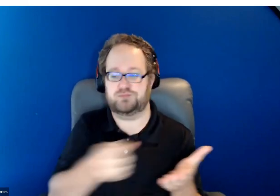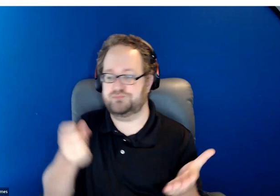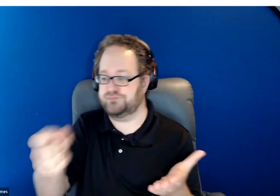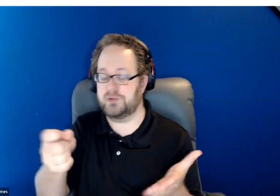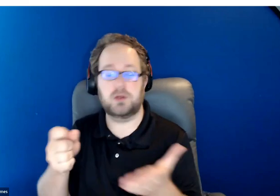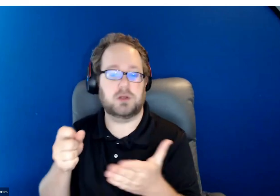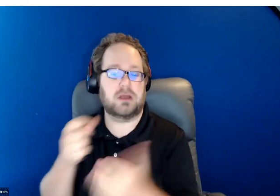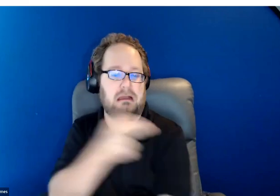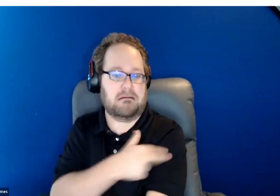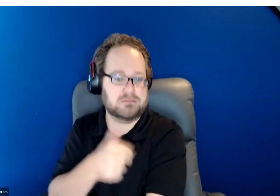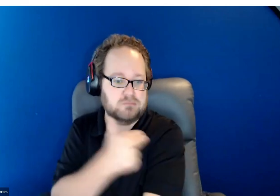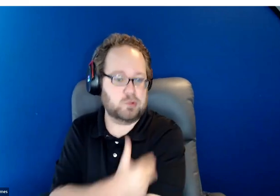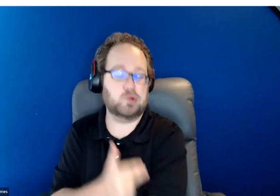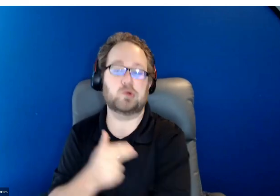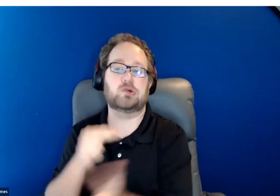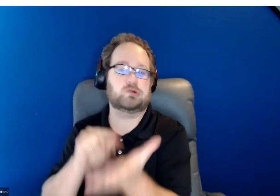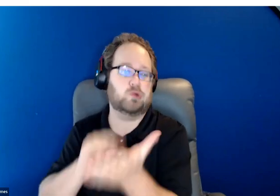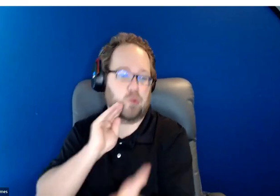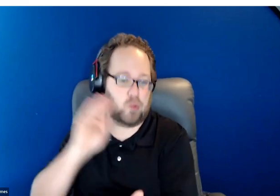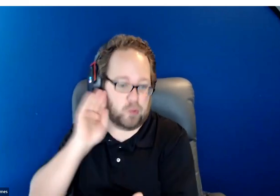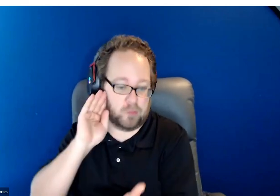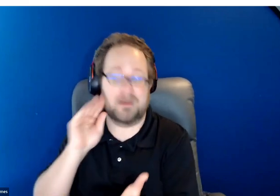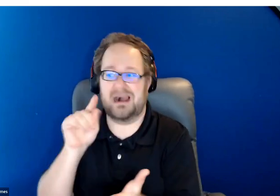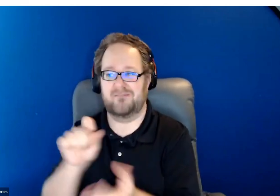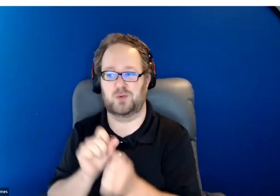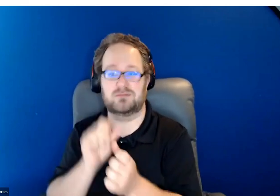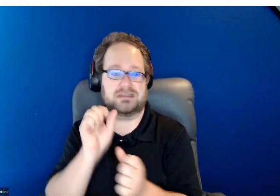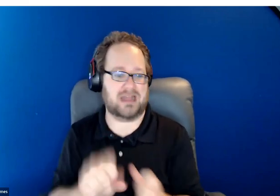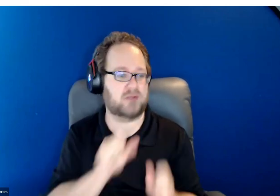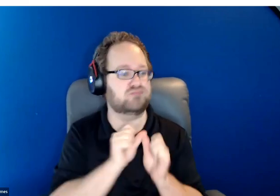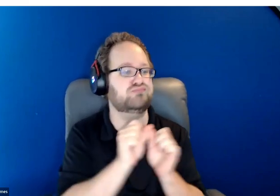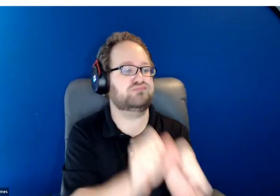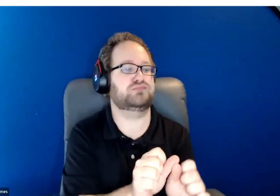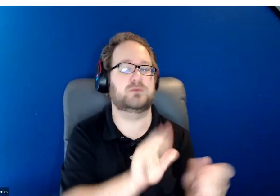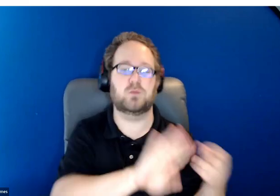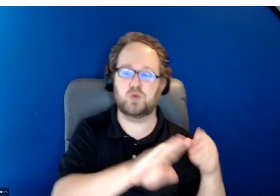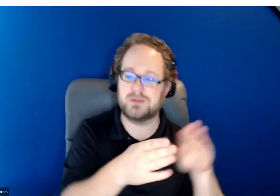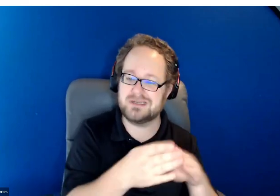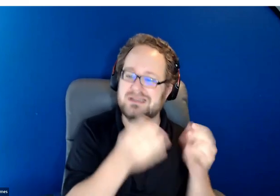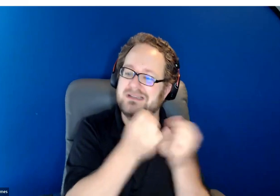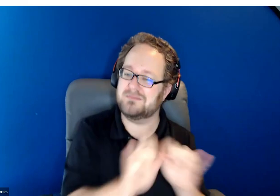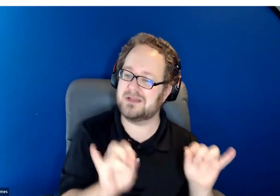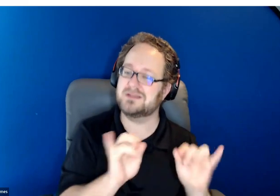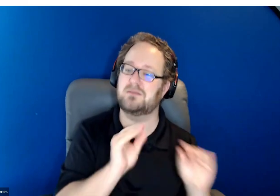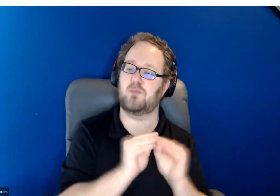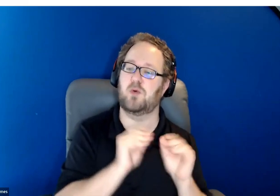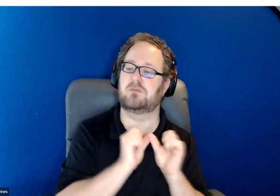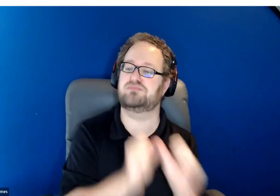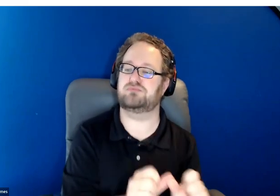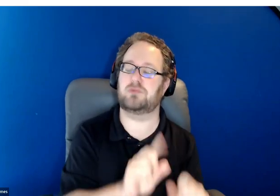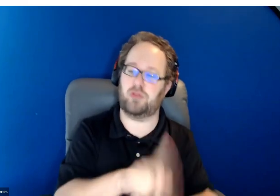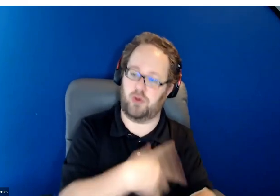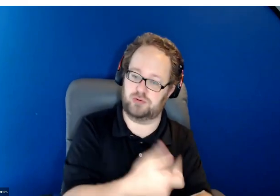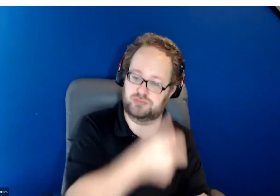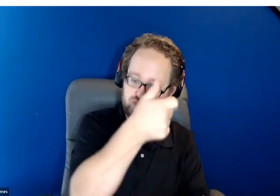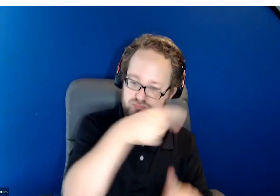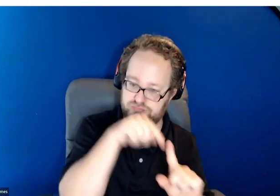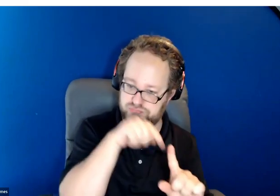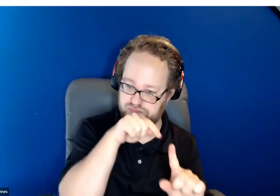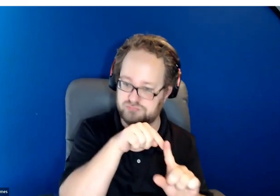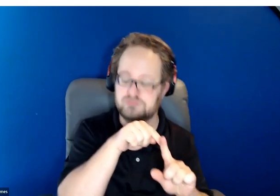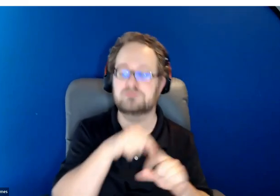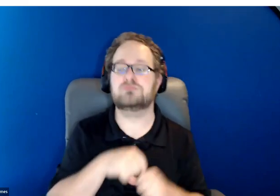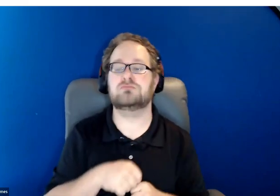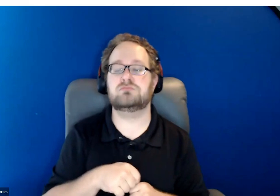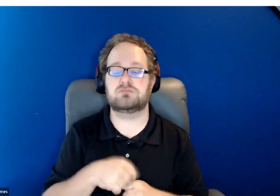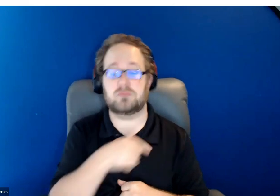community longer. The ICC's goal in this domain is that all older adults have access to housing and the services they need